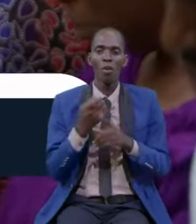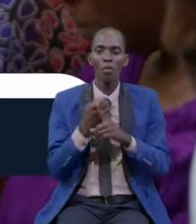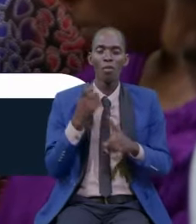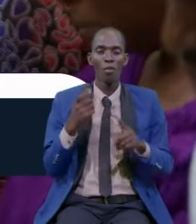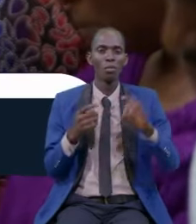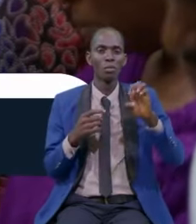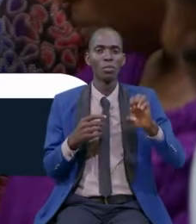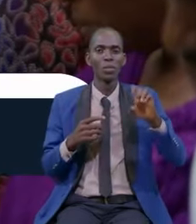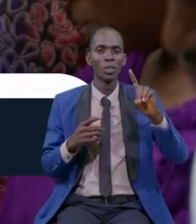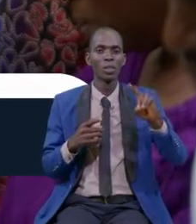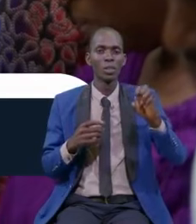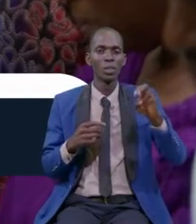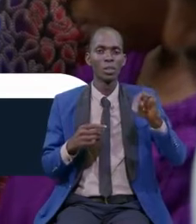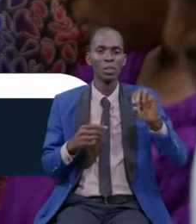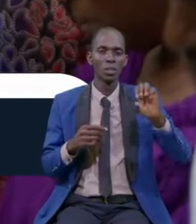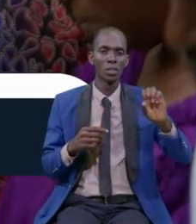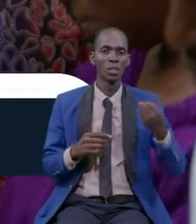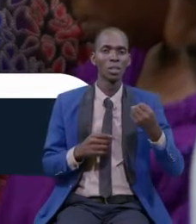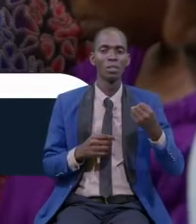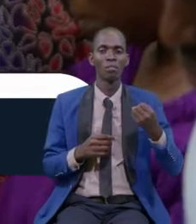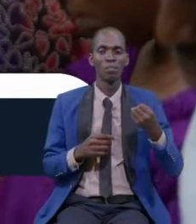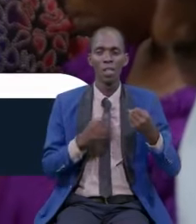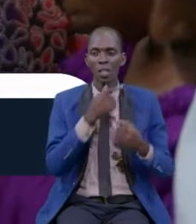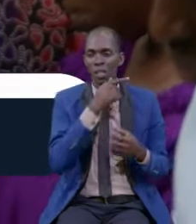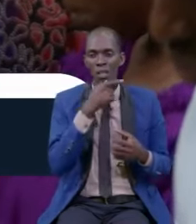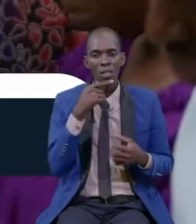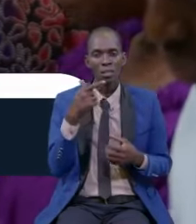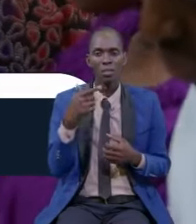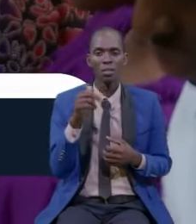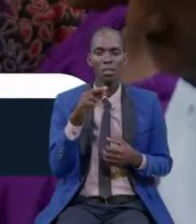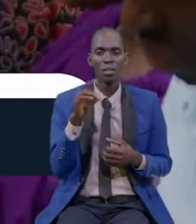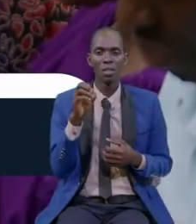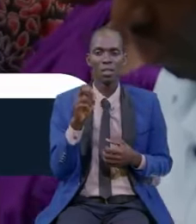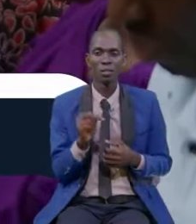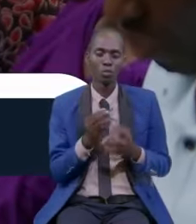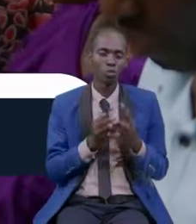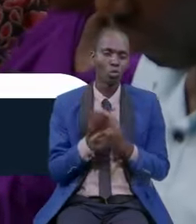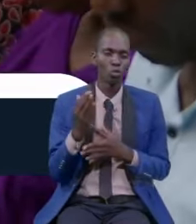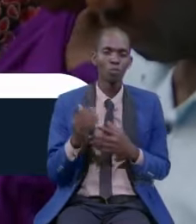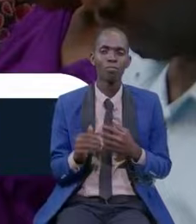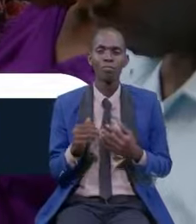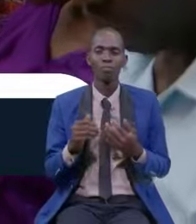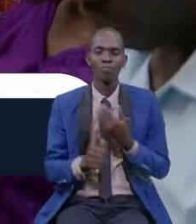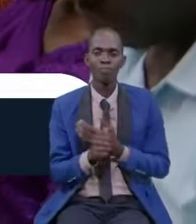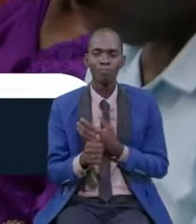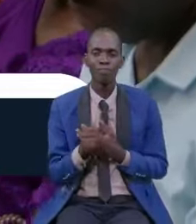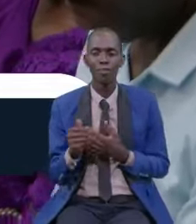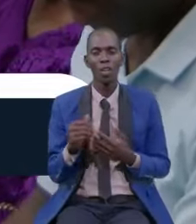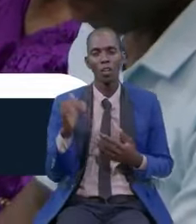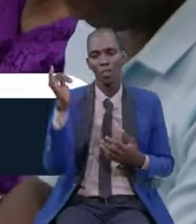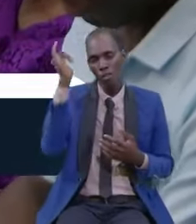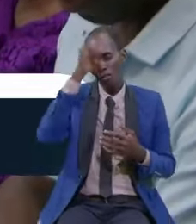heeden garden through deadly falling wasn't that